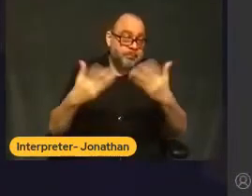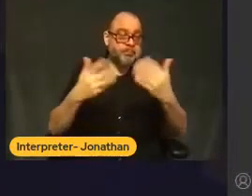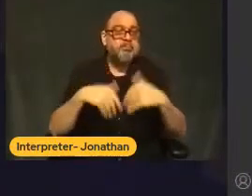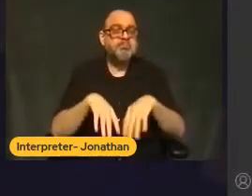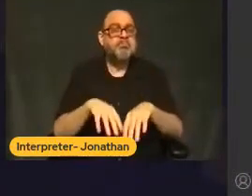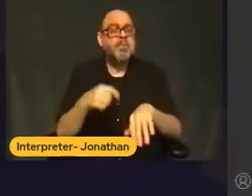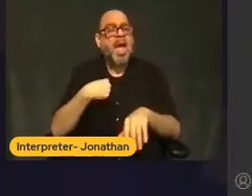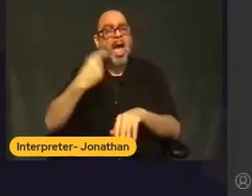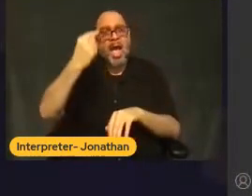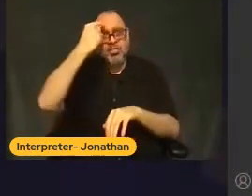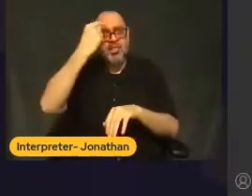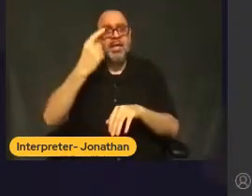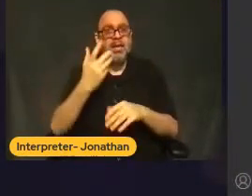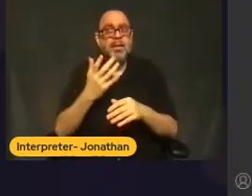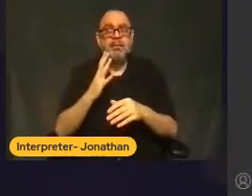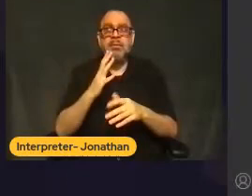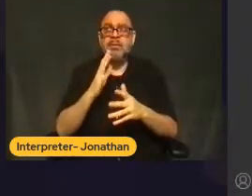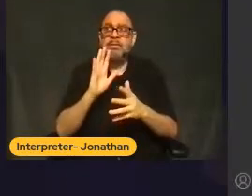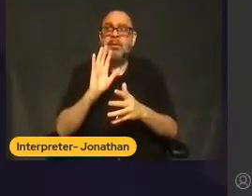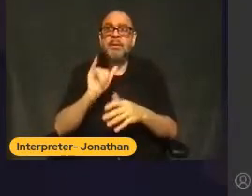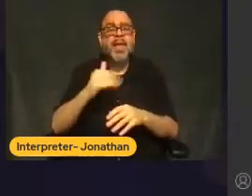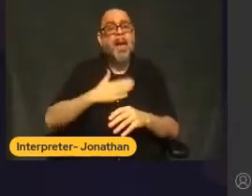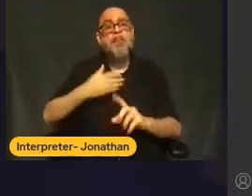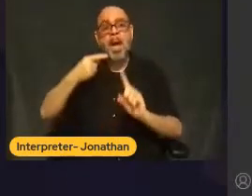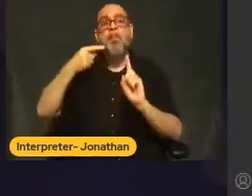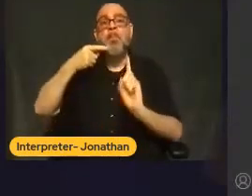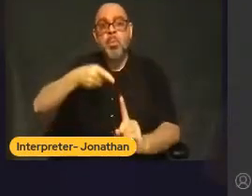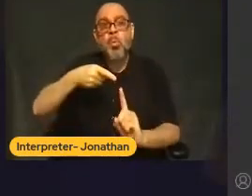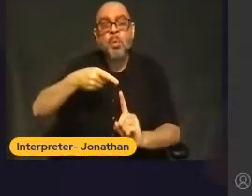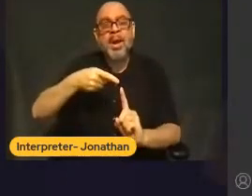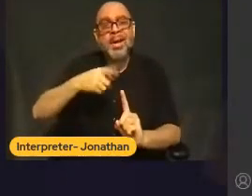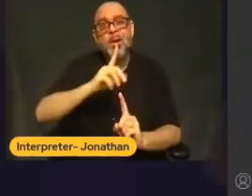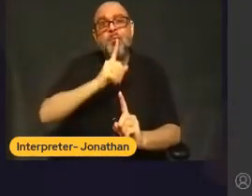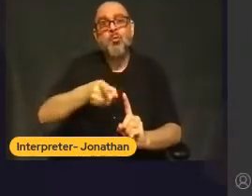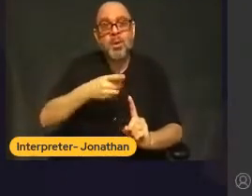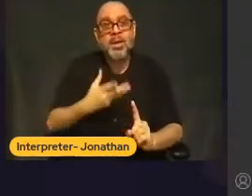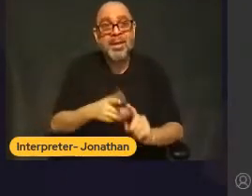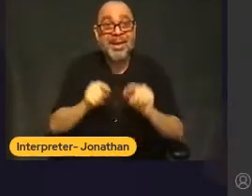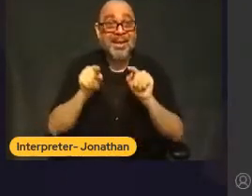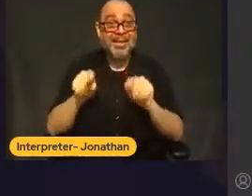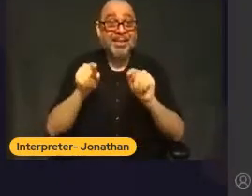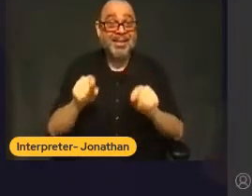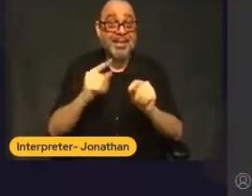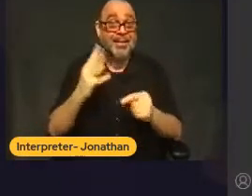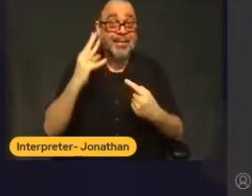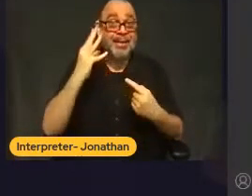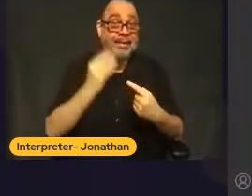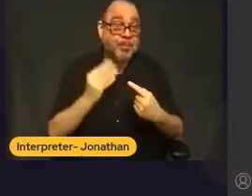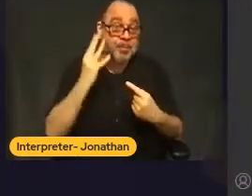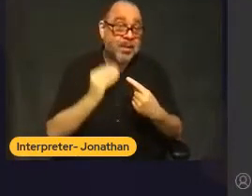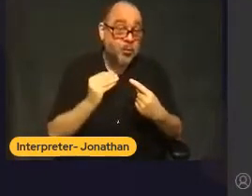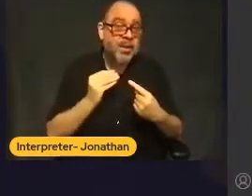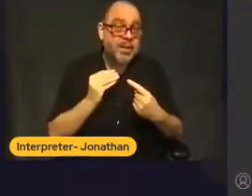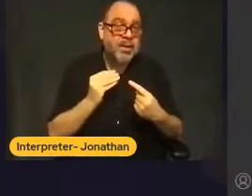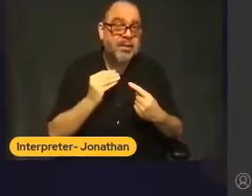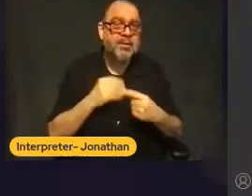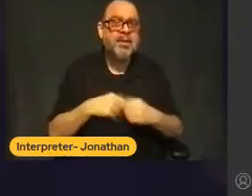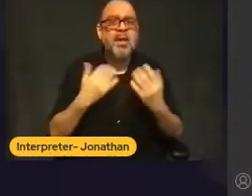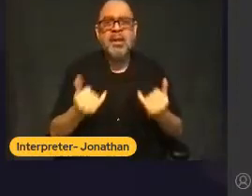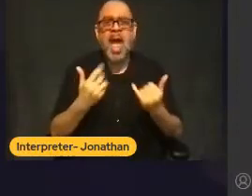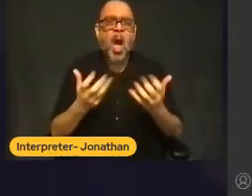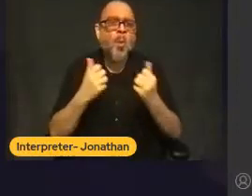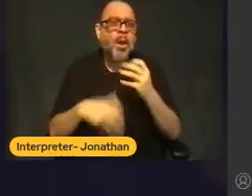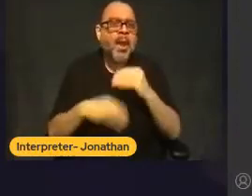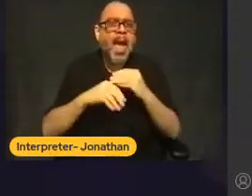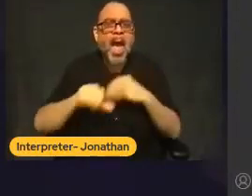message, the point that I wanted to get through is this experience eventually, right? Like now I want to add another entity.